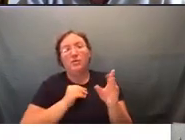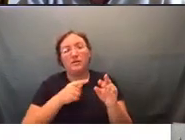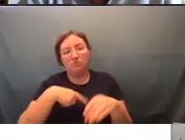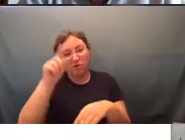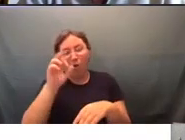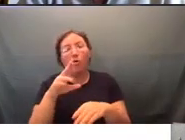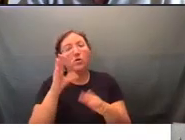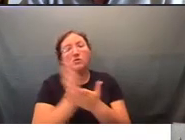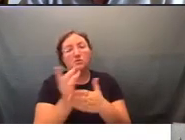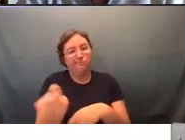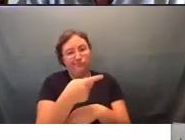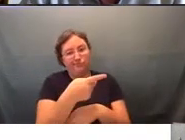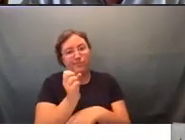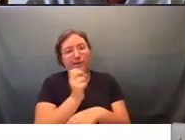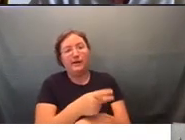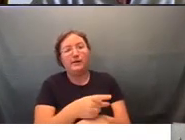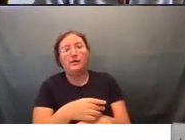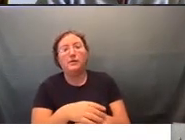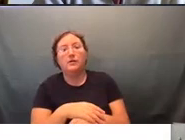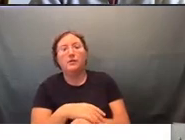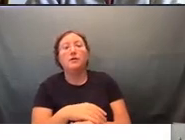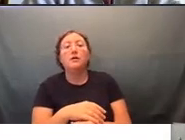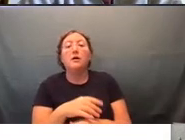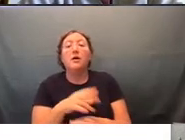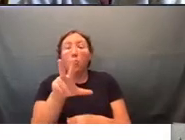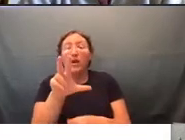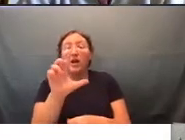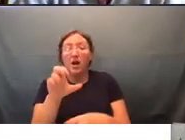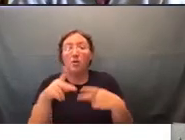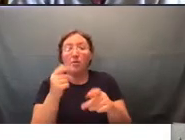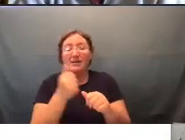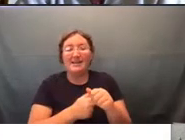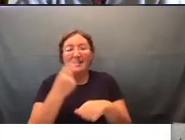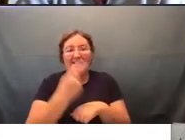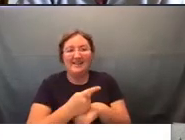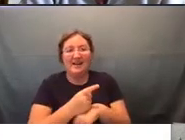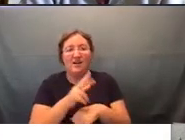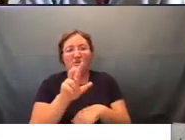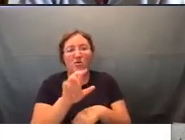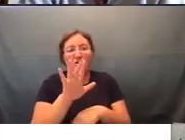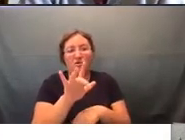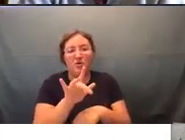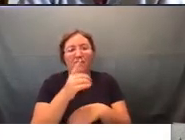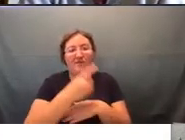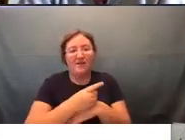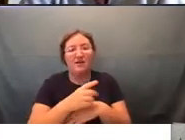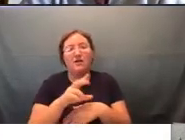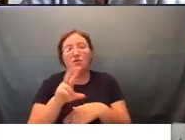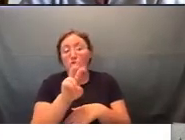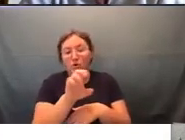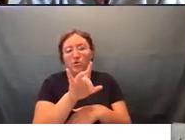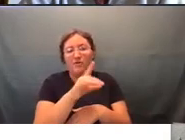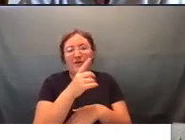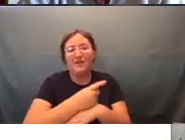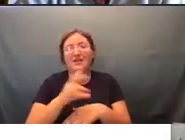the rangers. There's 300 total permits per day, 225 to day hikers, 75 to backpackers.